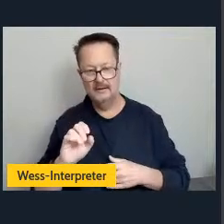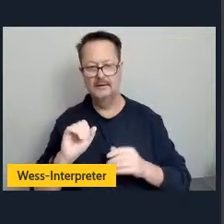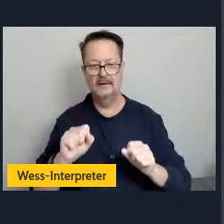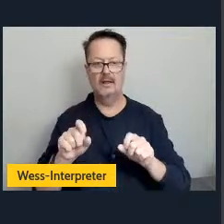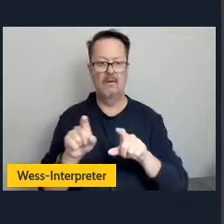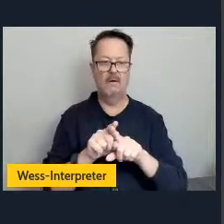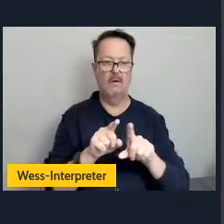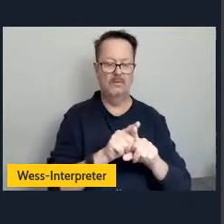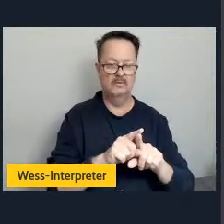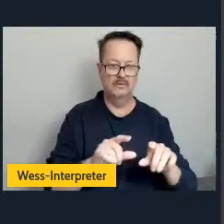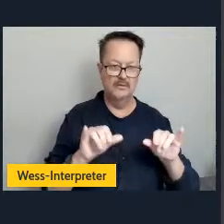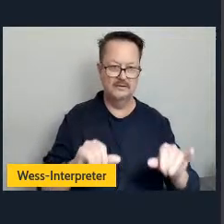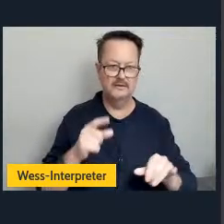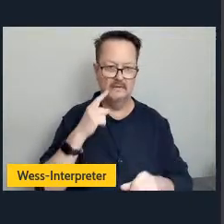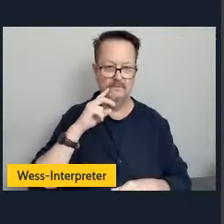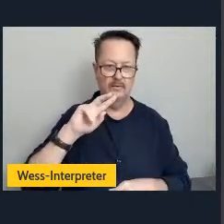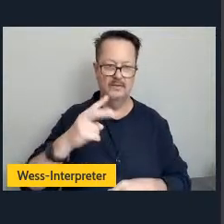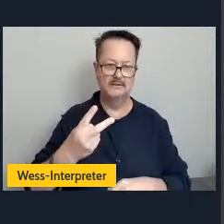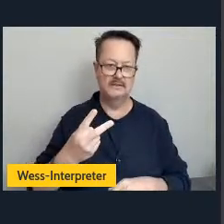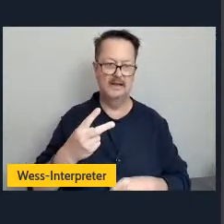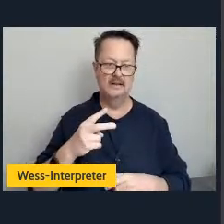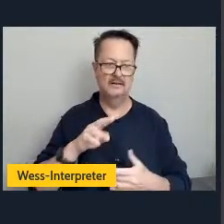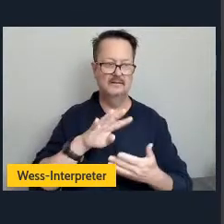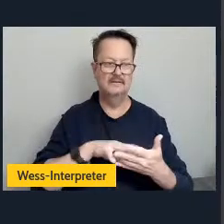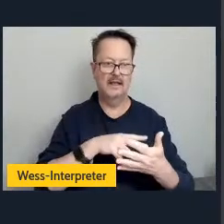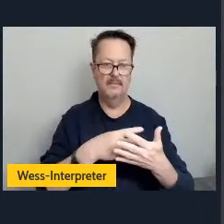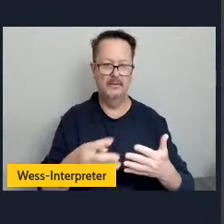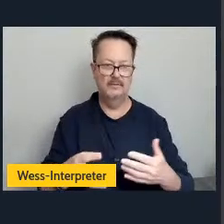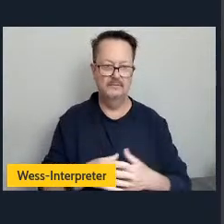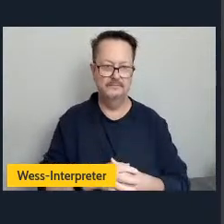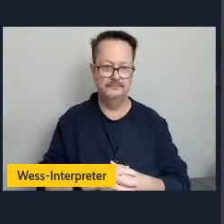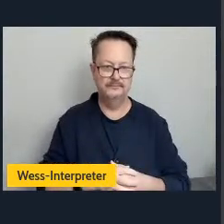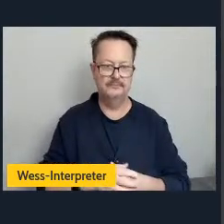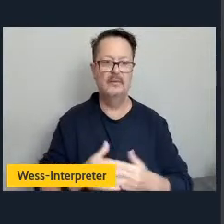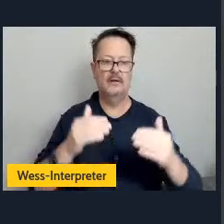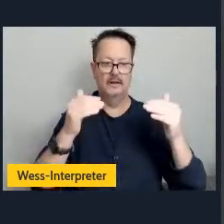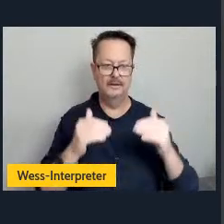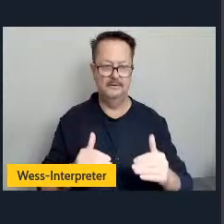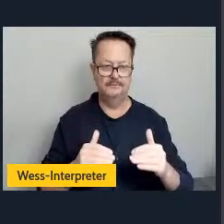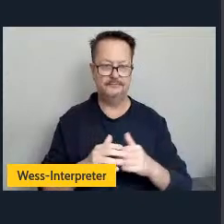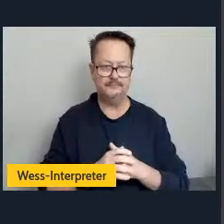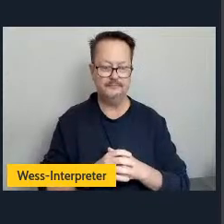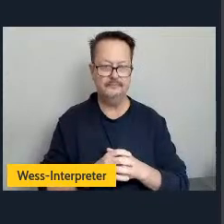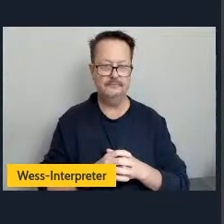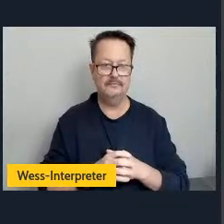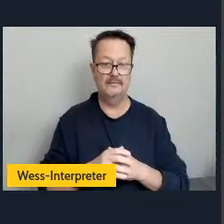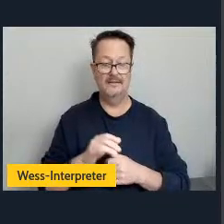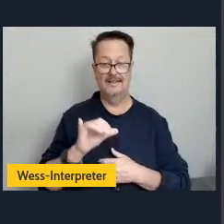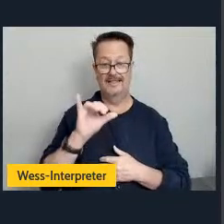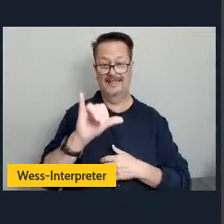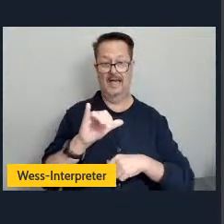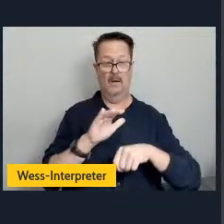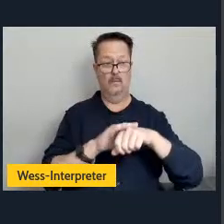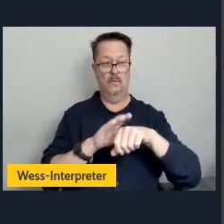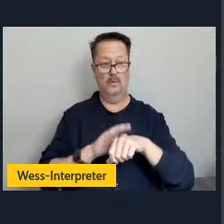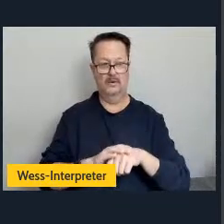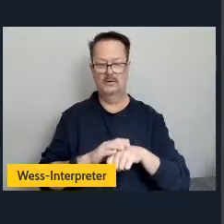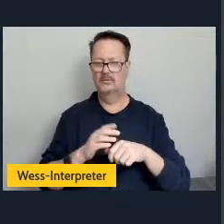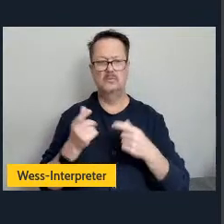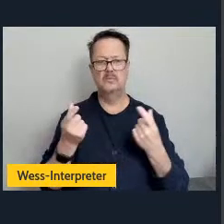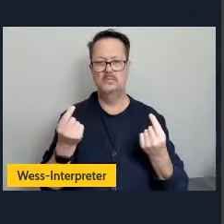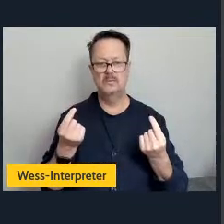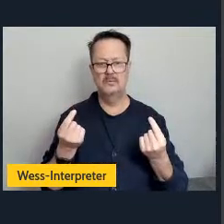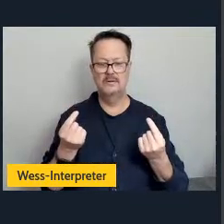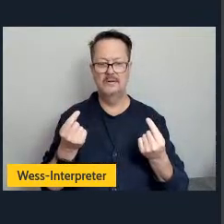same for the second table. Yeah, here. Okay, so this warning, what it is exactly? So this